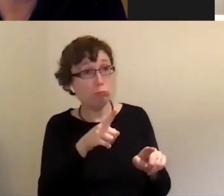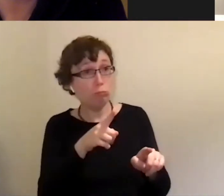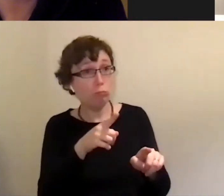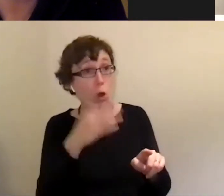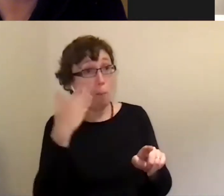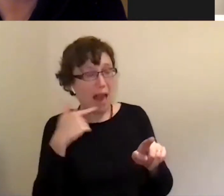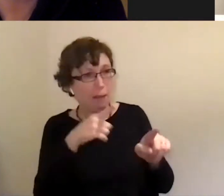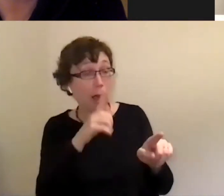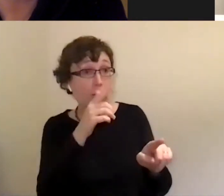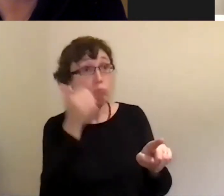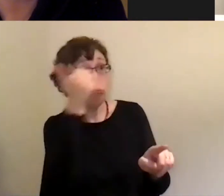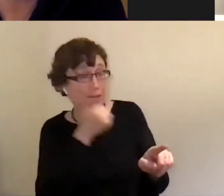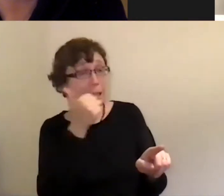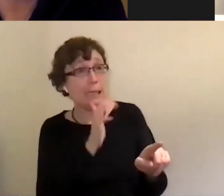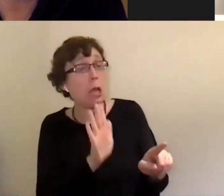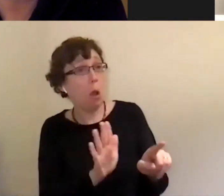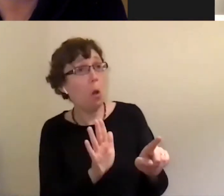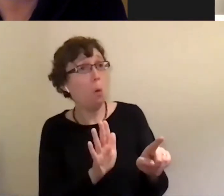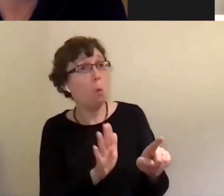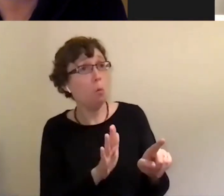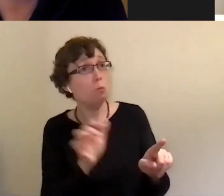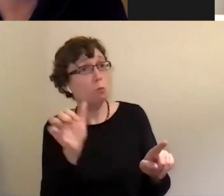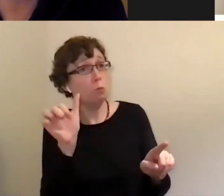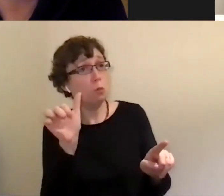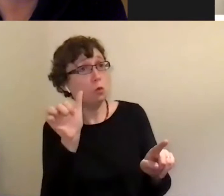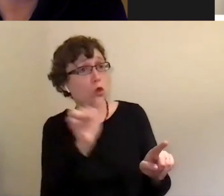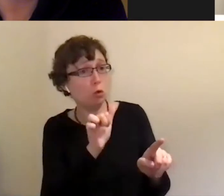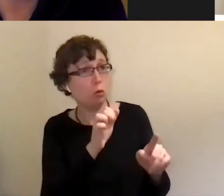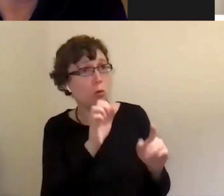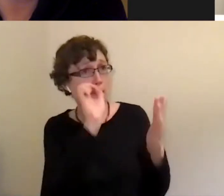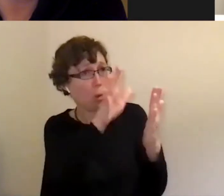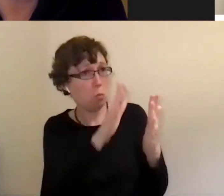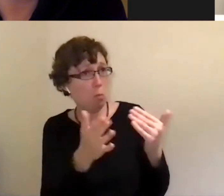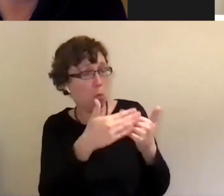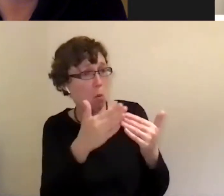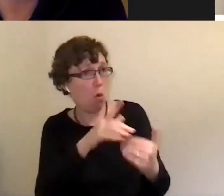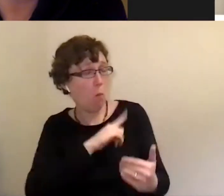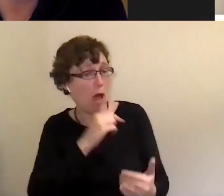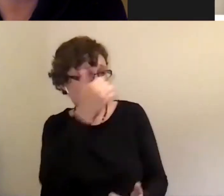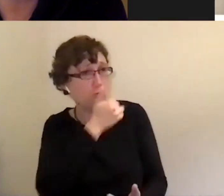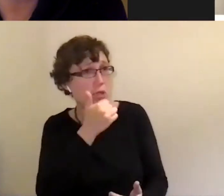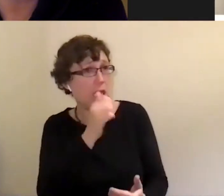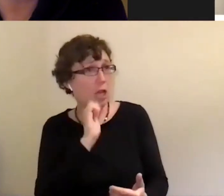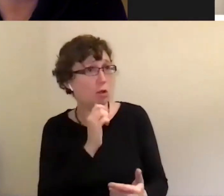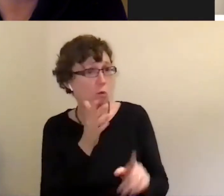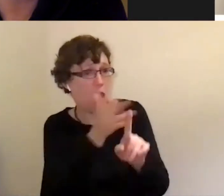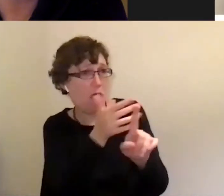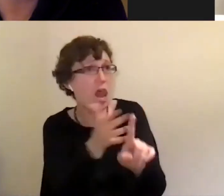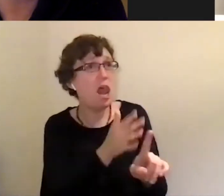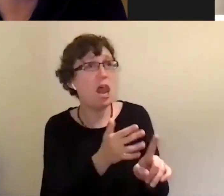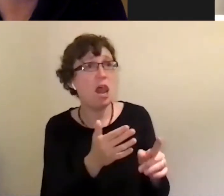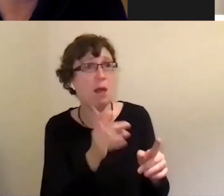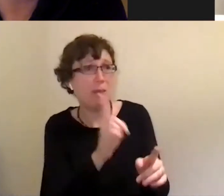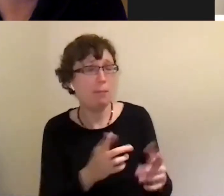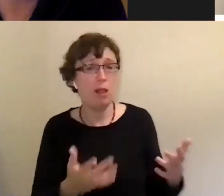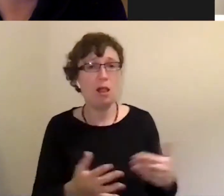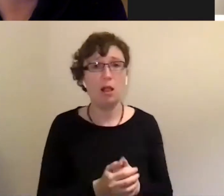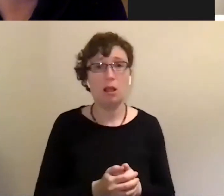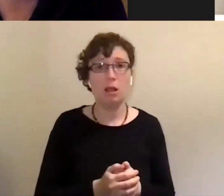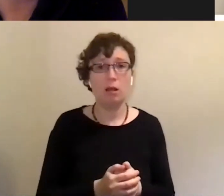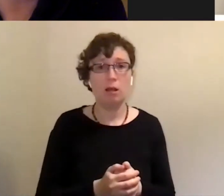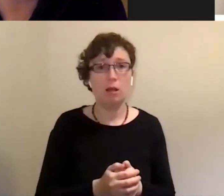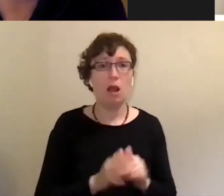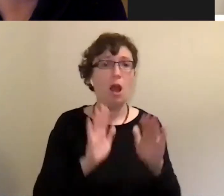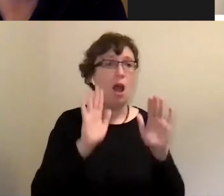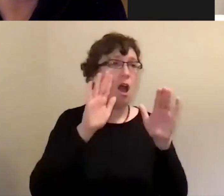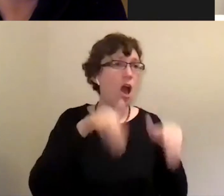and are attached to her because she's so well spoken for a black girl. White supremacy will always win. She's an extremist. She